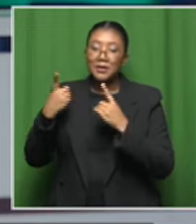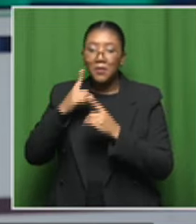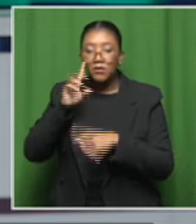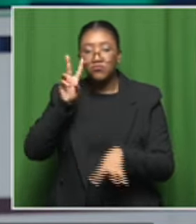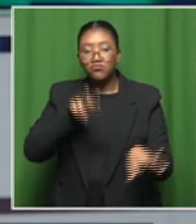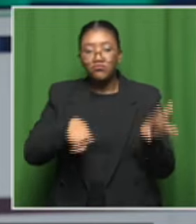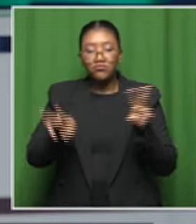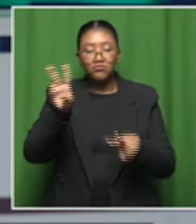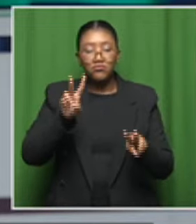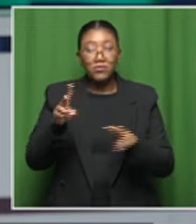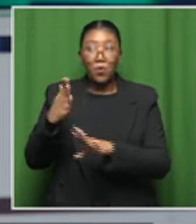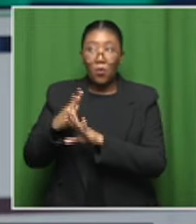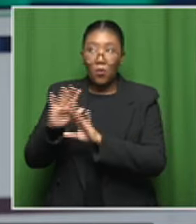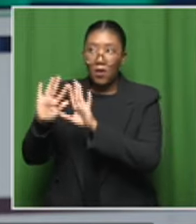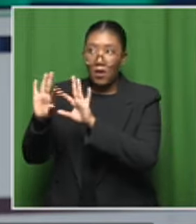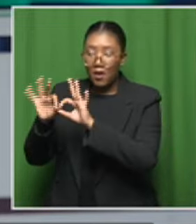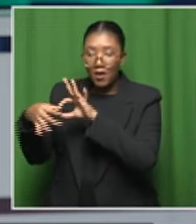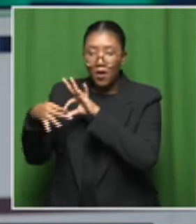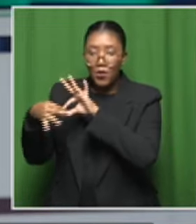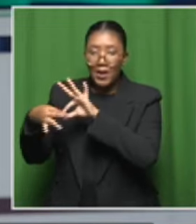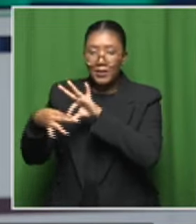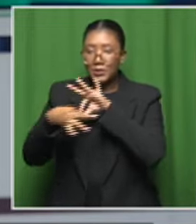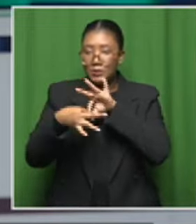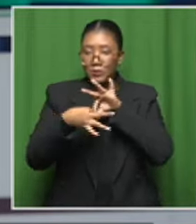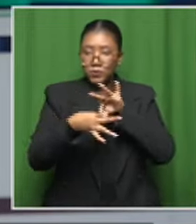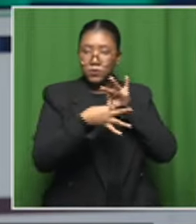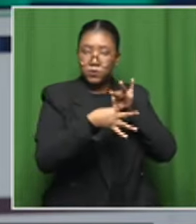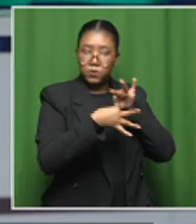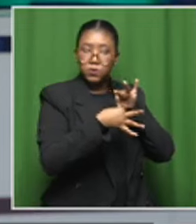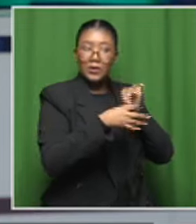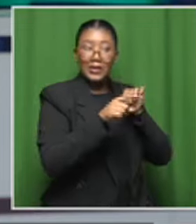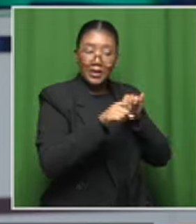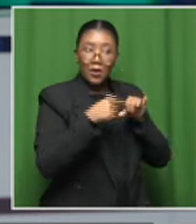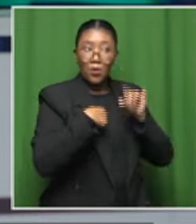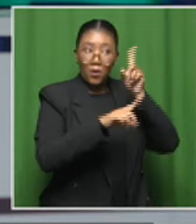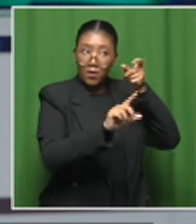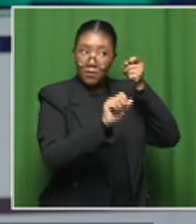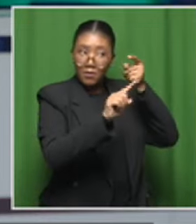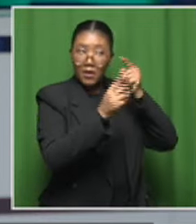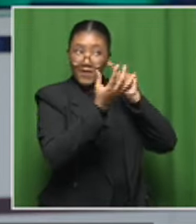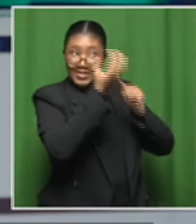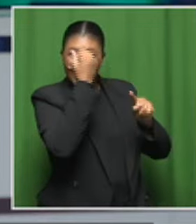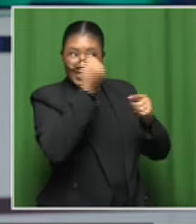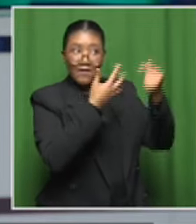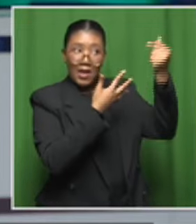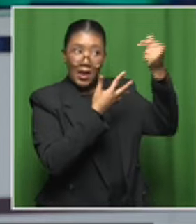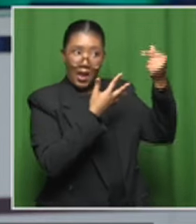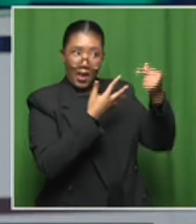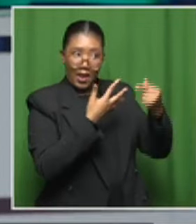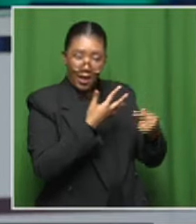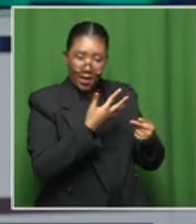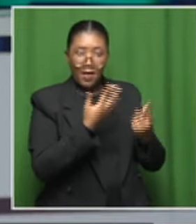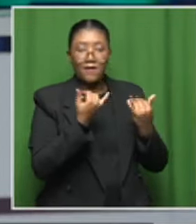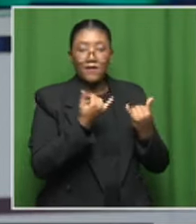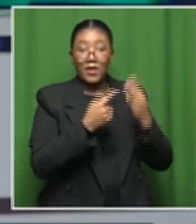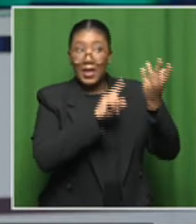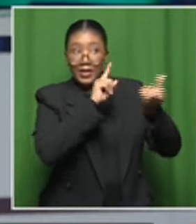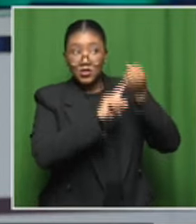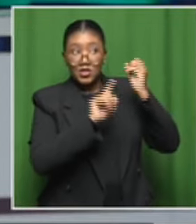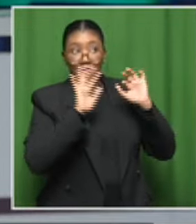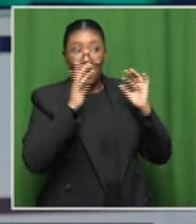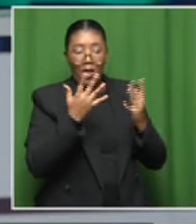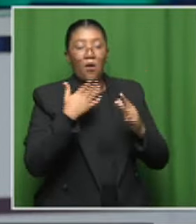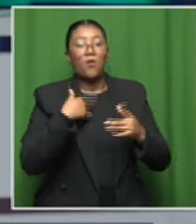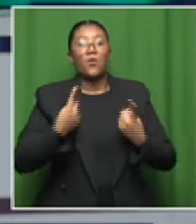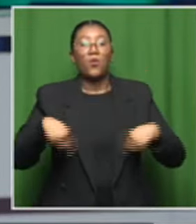that working relationship, and you get to say, okay, this is what we want to achieve for this season or for this year, and we basically just work together to